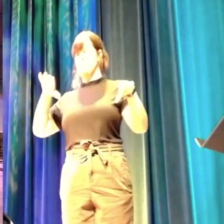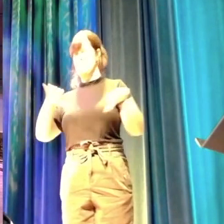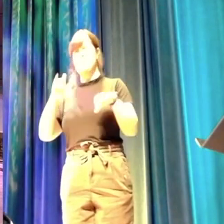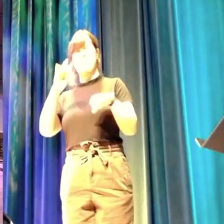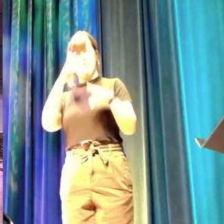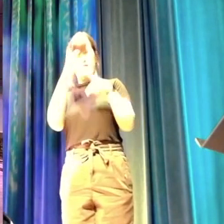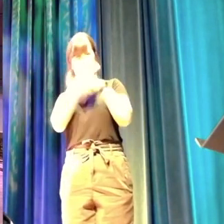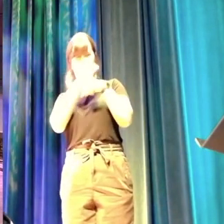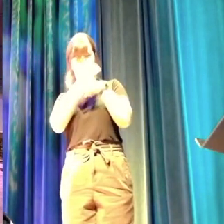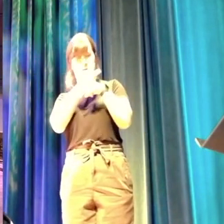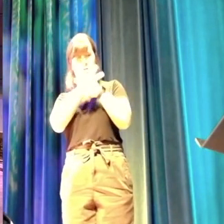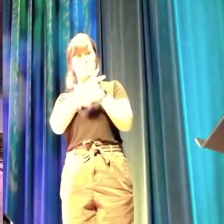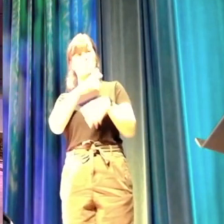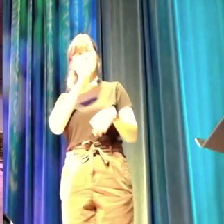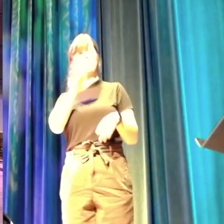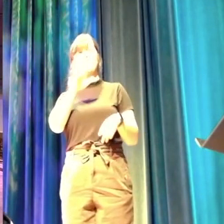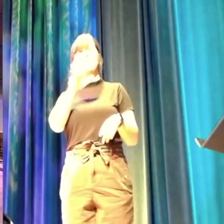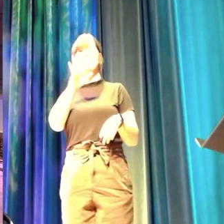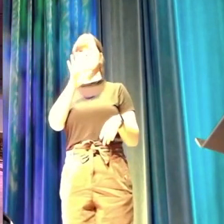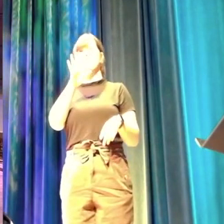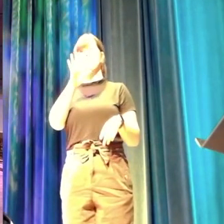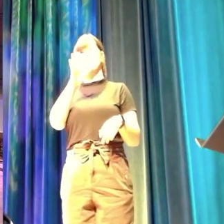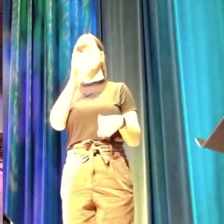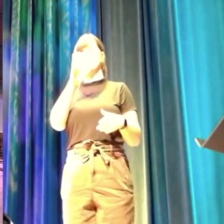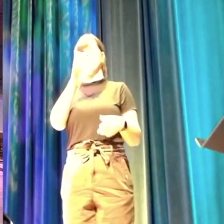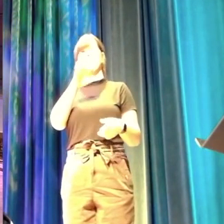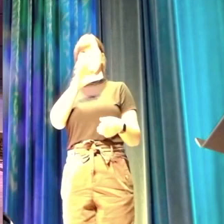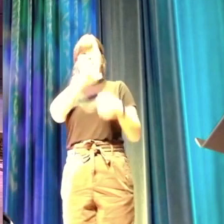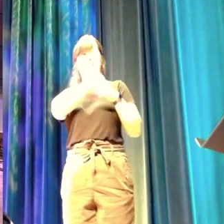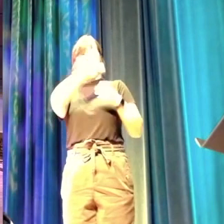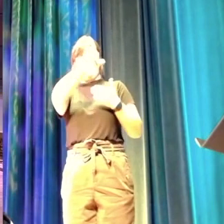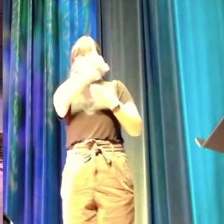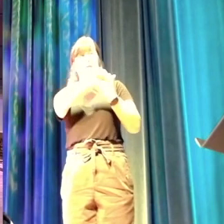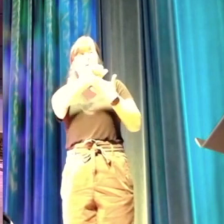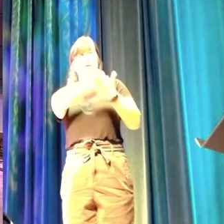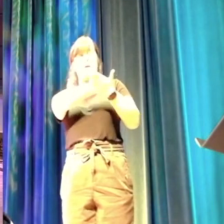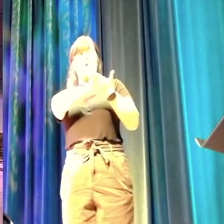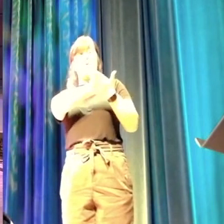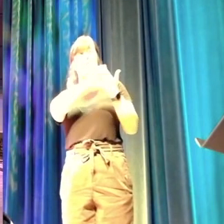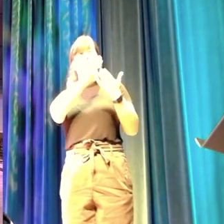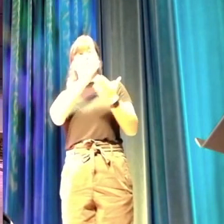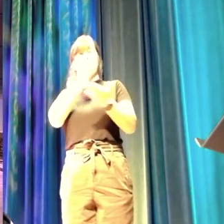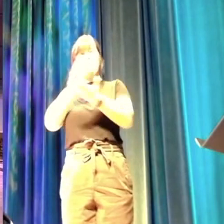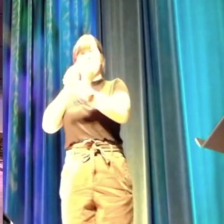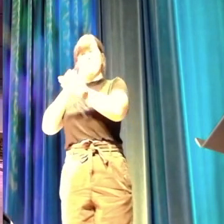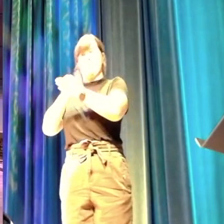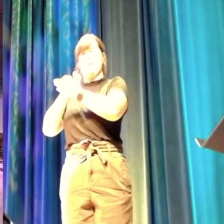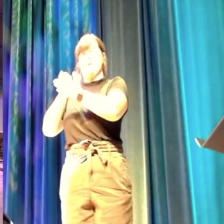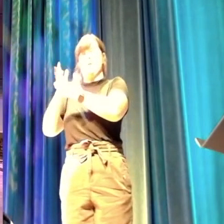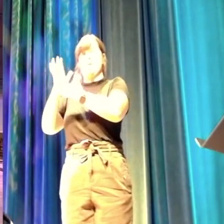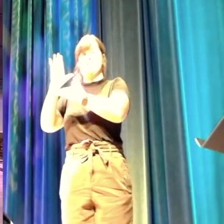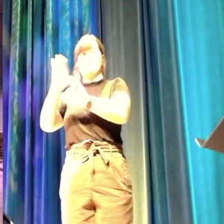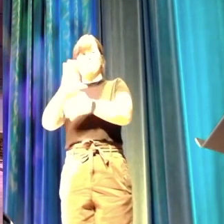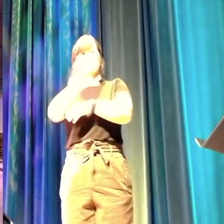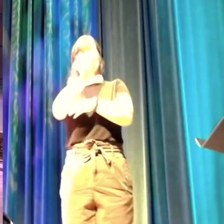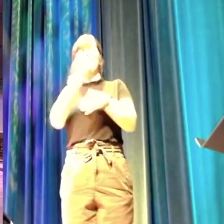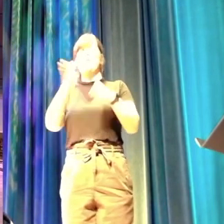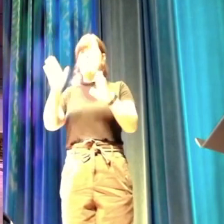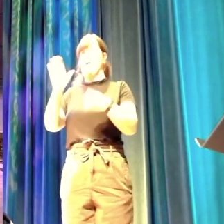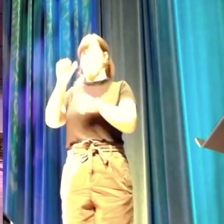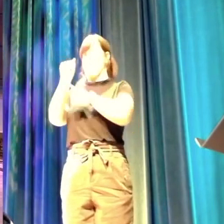math, the restricted principal that's in that account will allow the Alabama chapter of